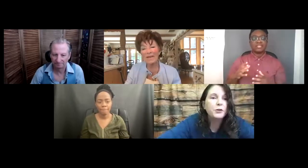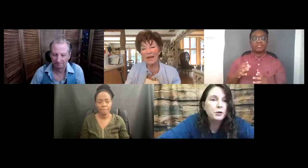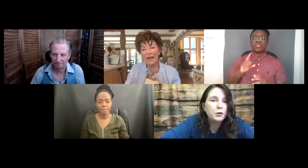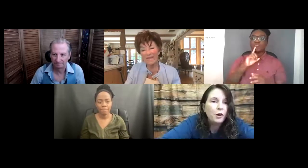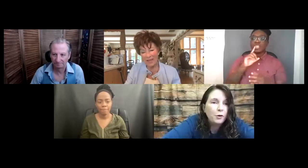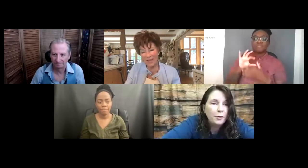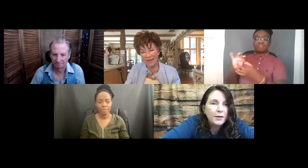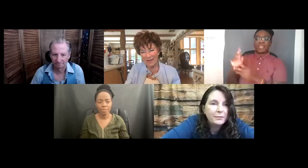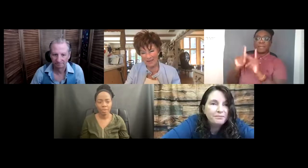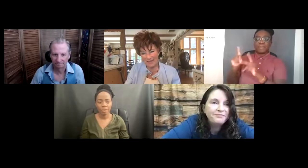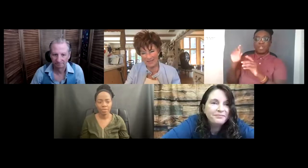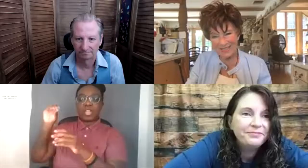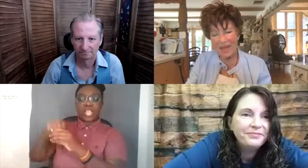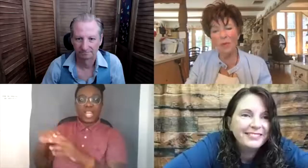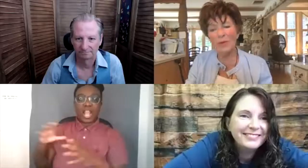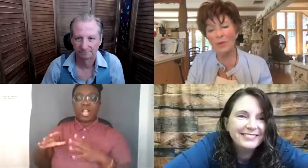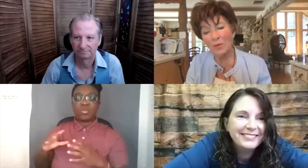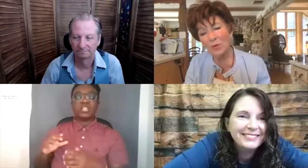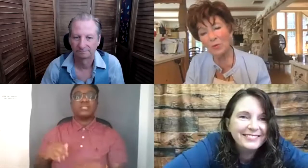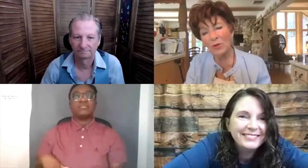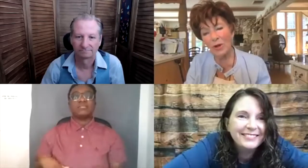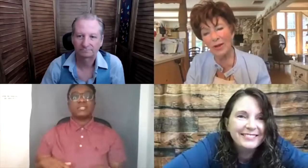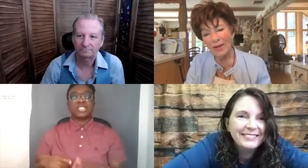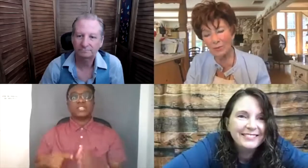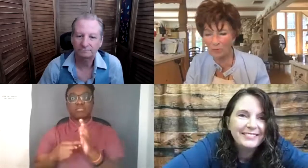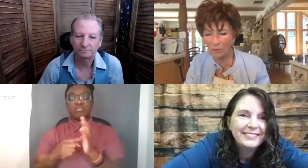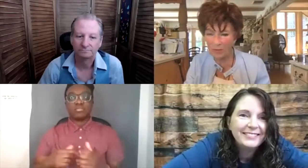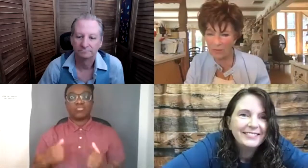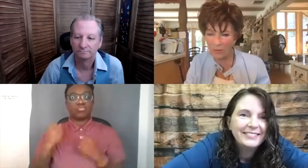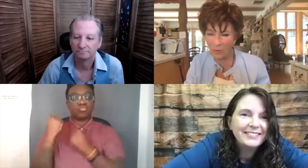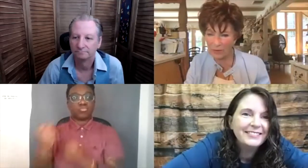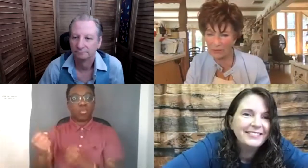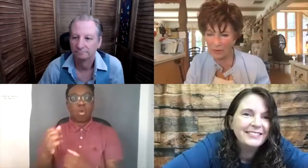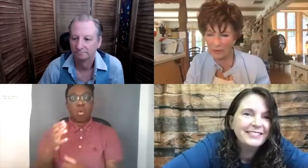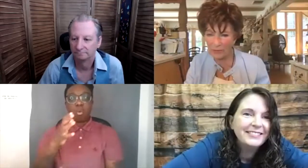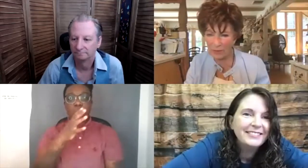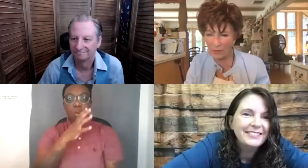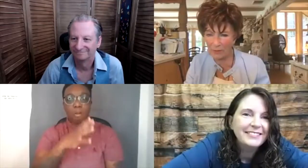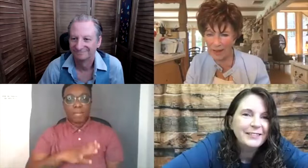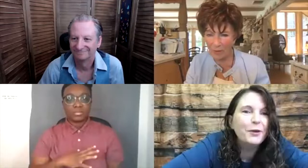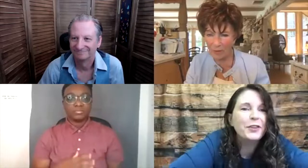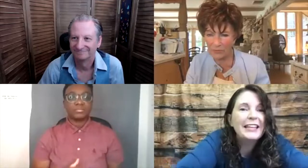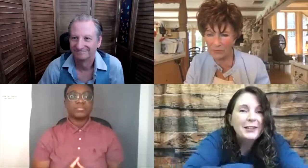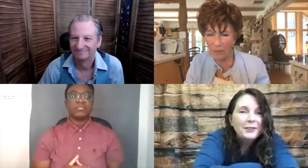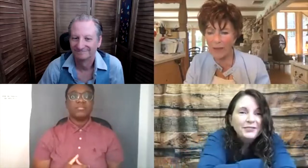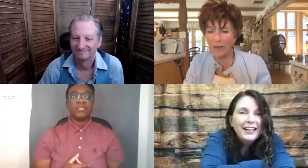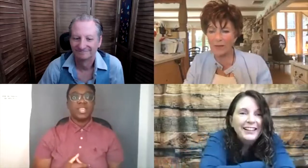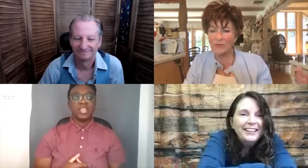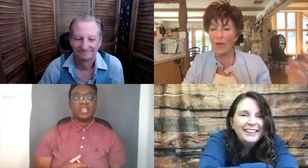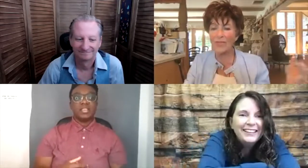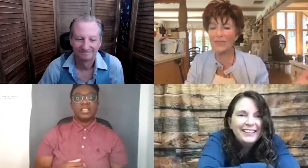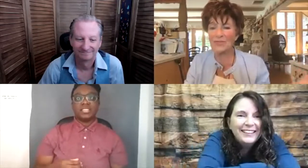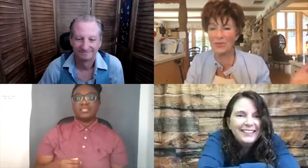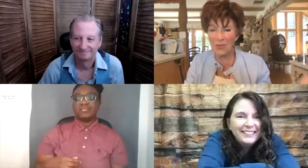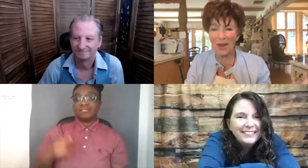but also as a strong woman? Well, you know, you don't look 46 now.